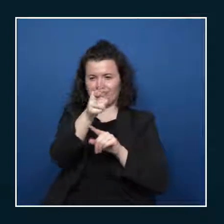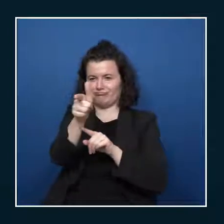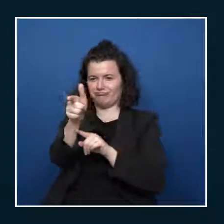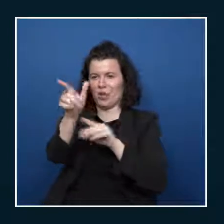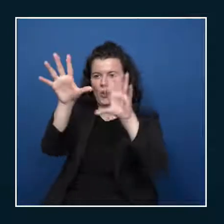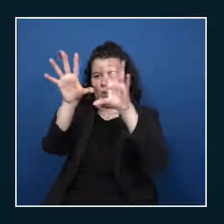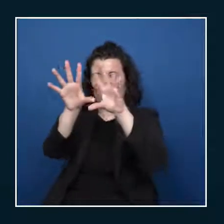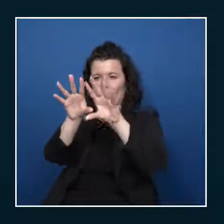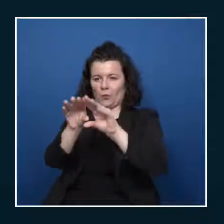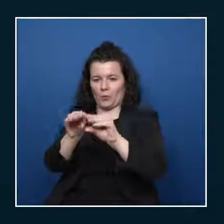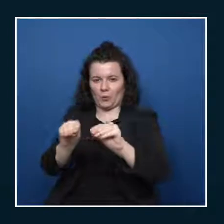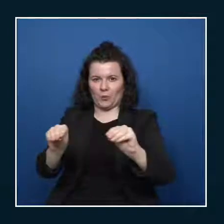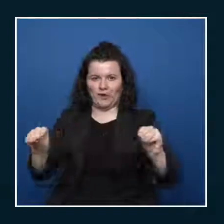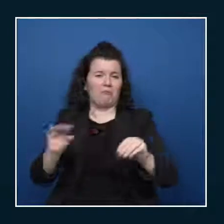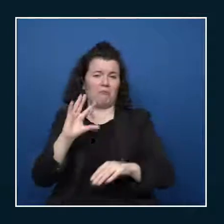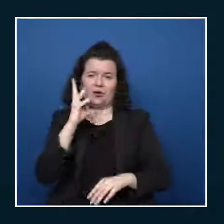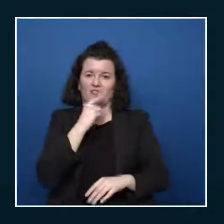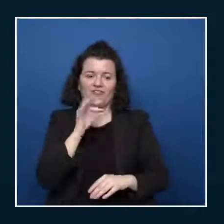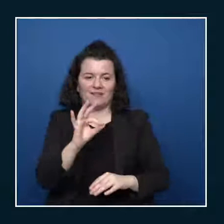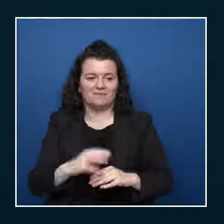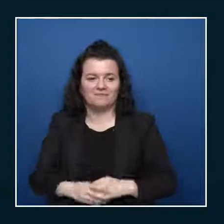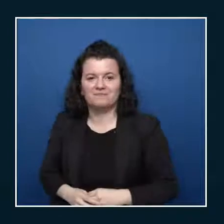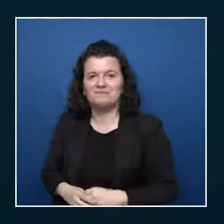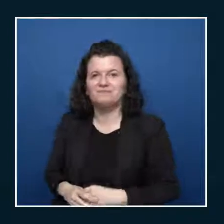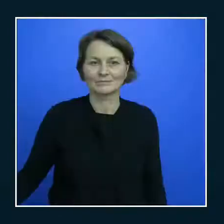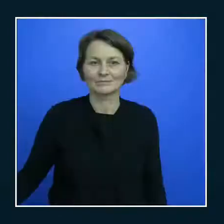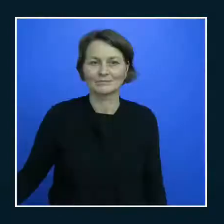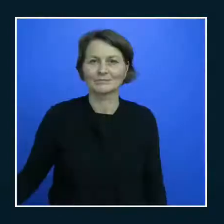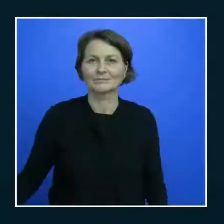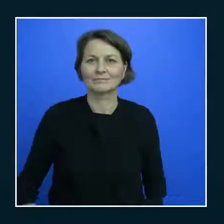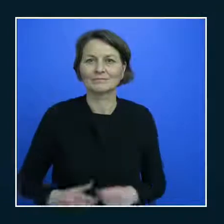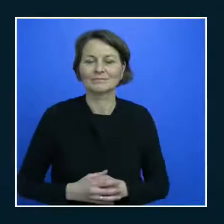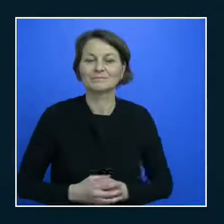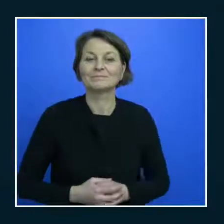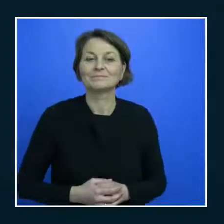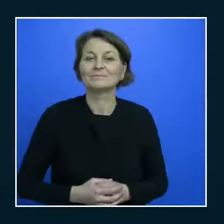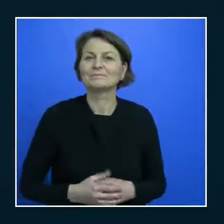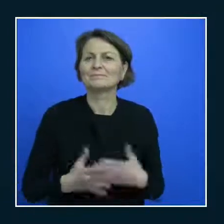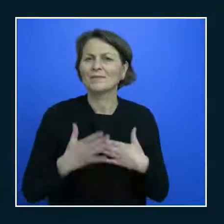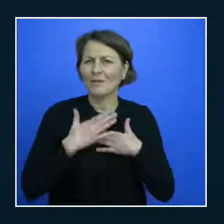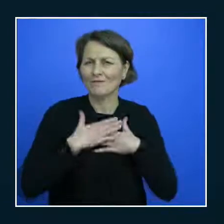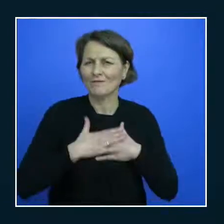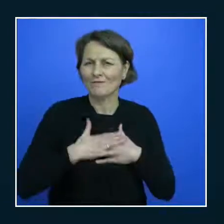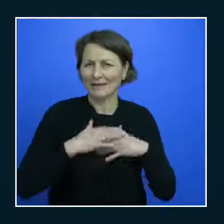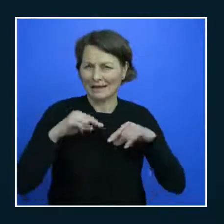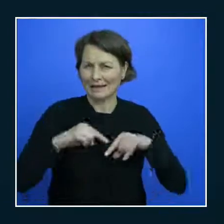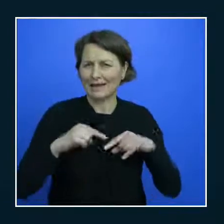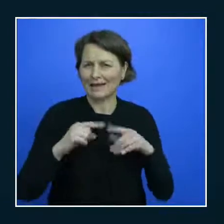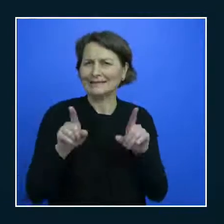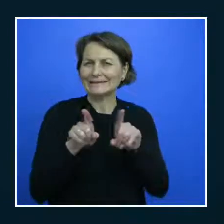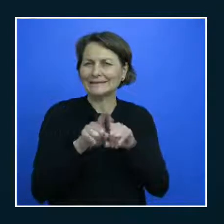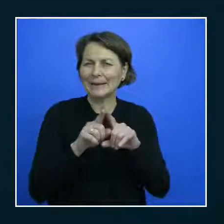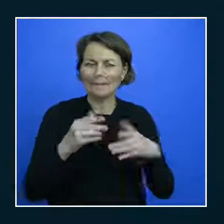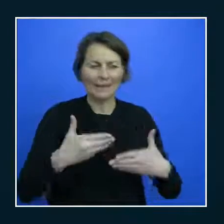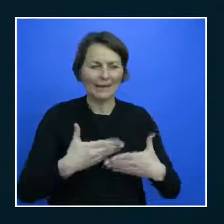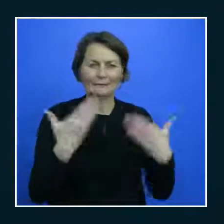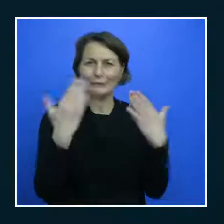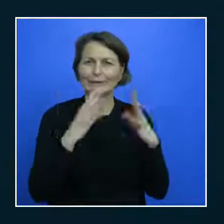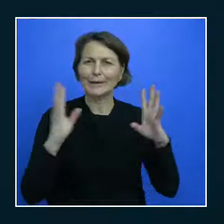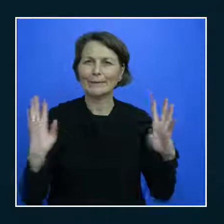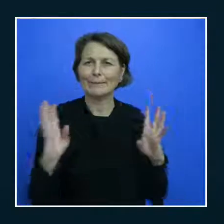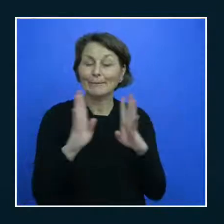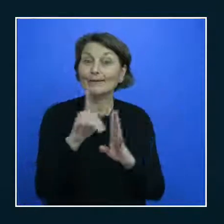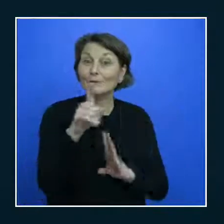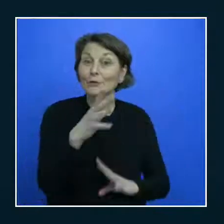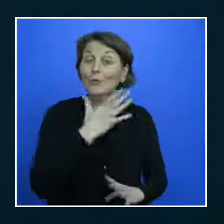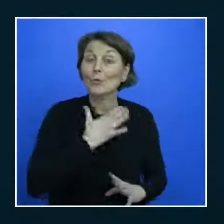moment in current days virtual meetups where we are gonna ask, do you want to have a virtual room